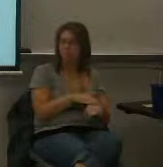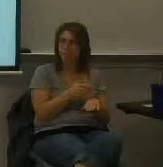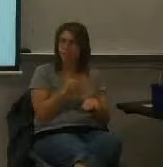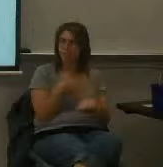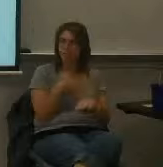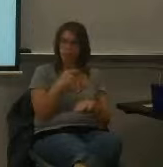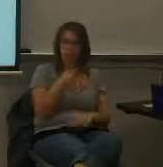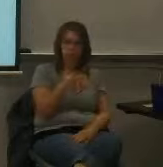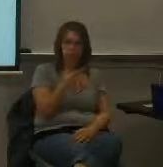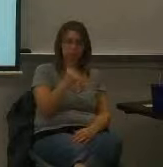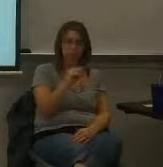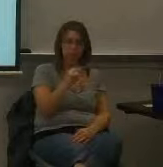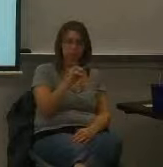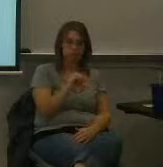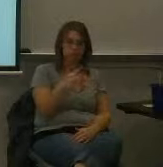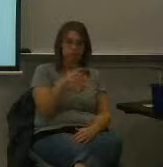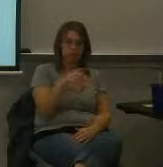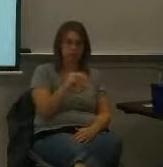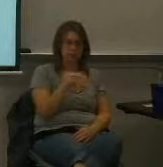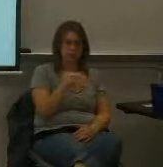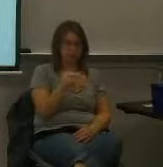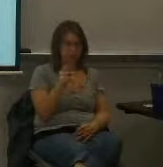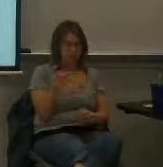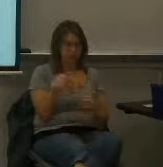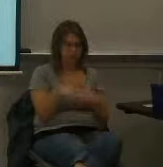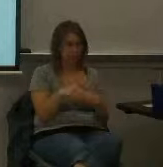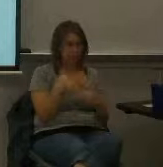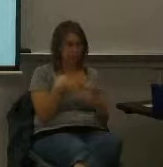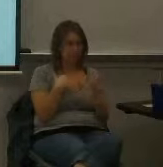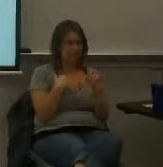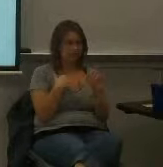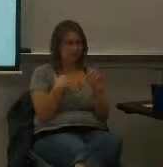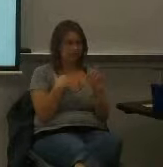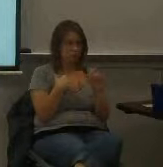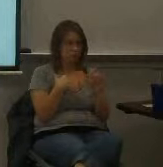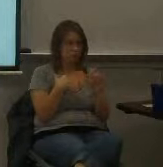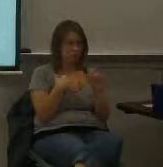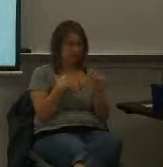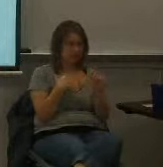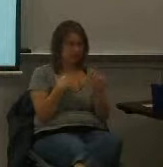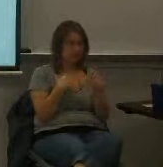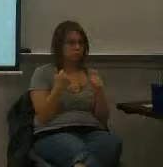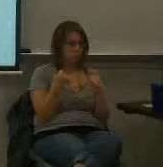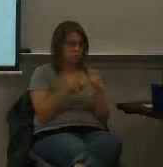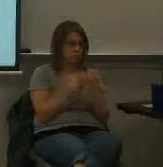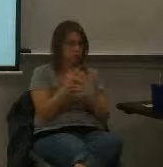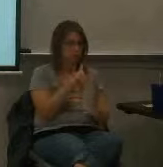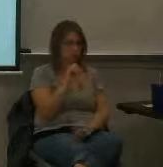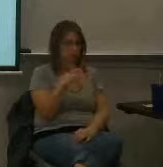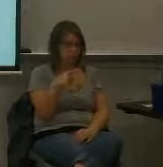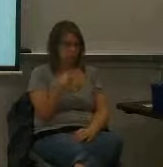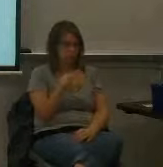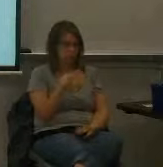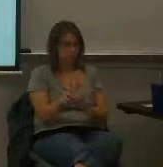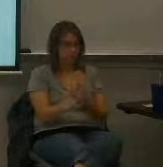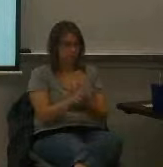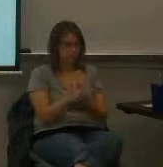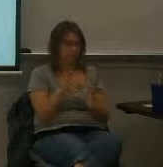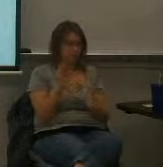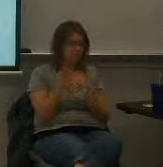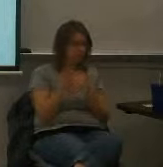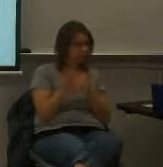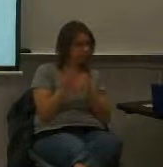were phytoplankton species that came in that had dispersal stages and were able to grow in there, and zooplankton came in there,